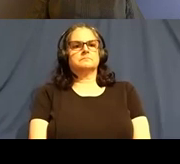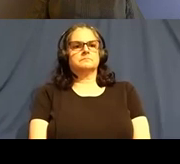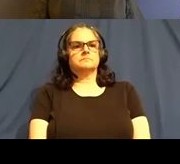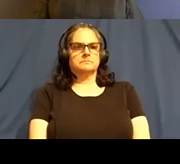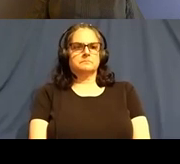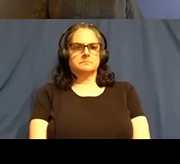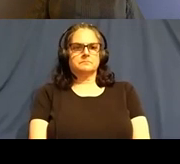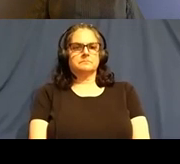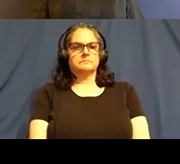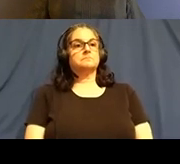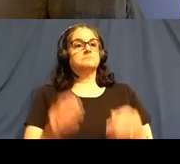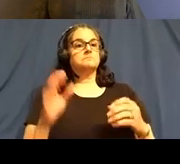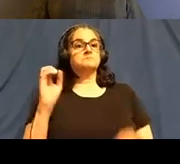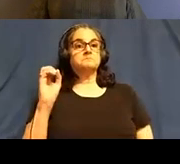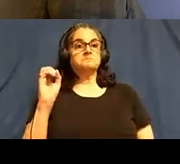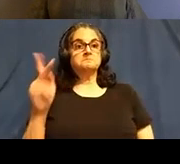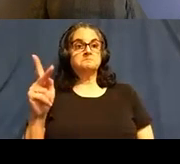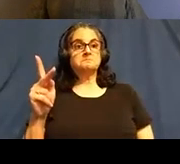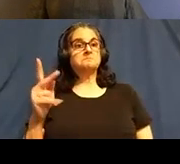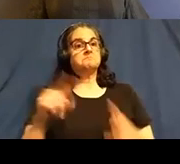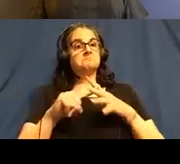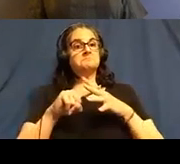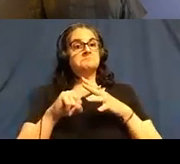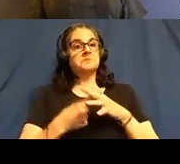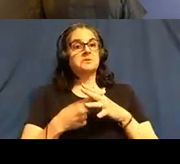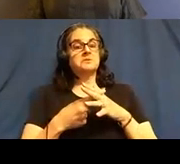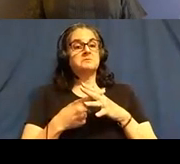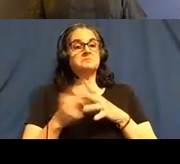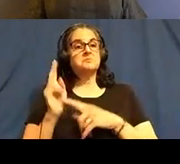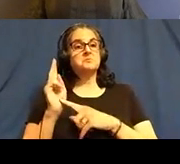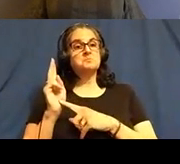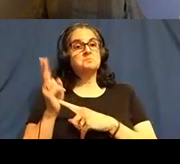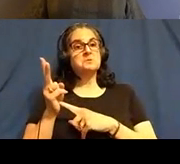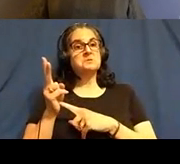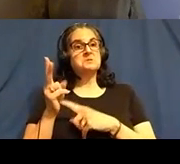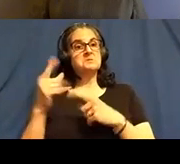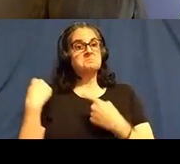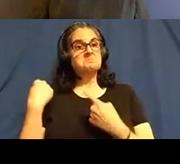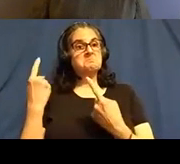Okay, we're coming on about 2 minutes, so I think we're going to get started.